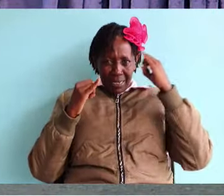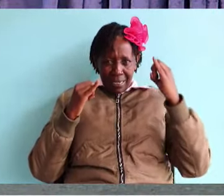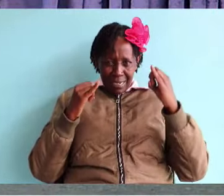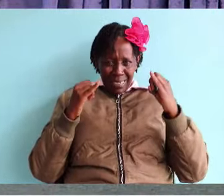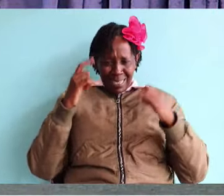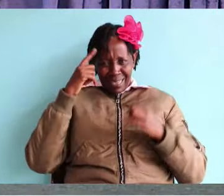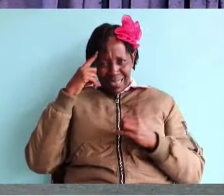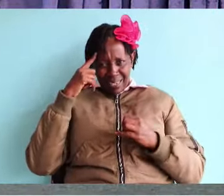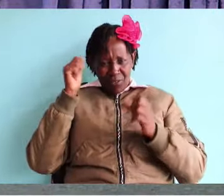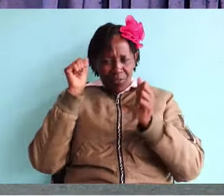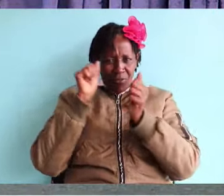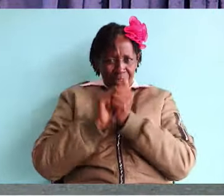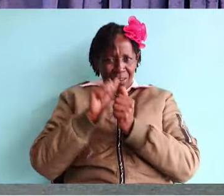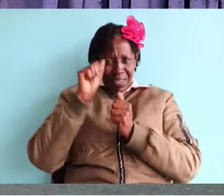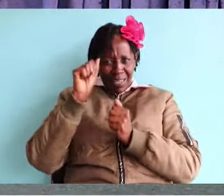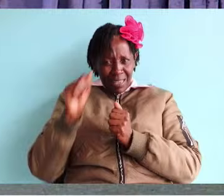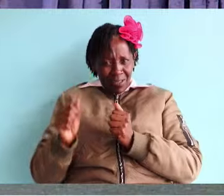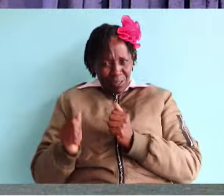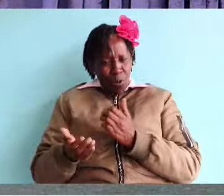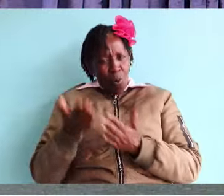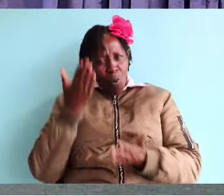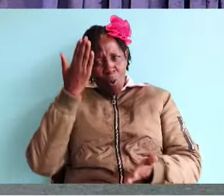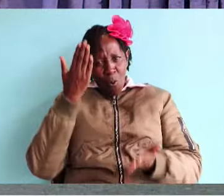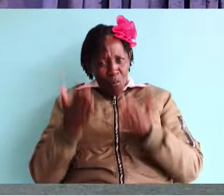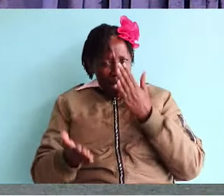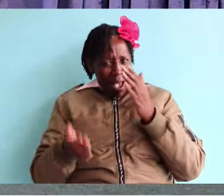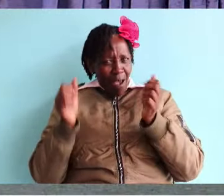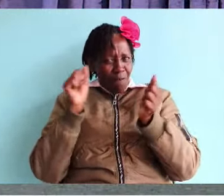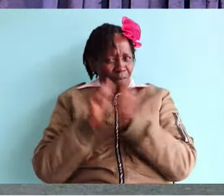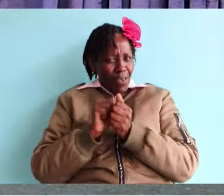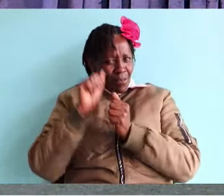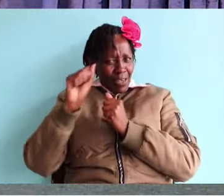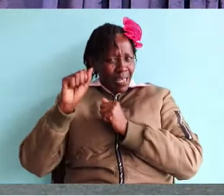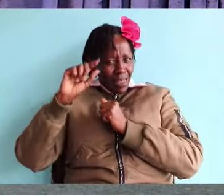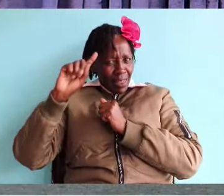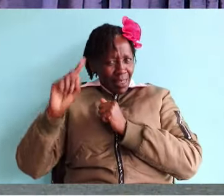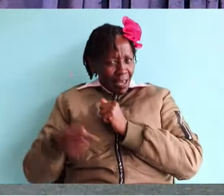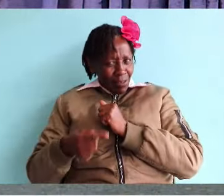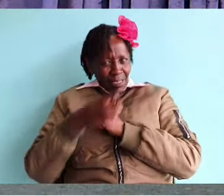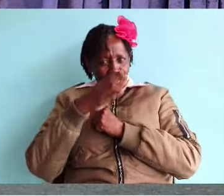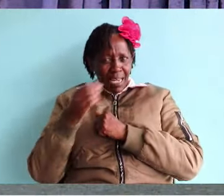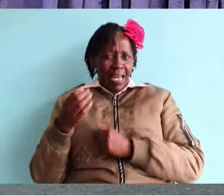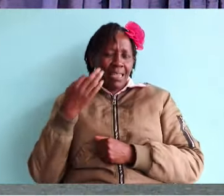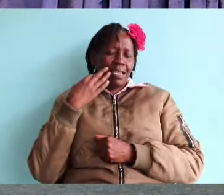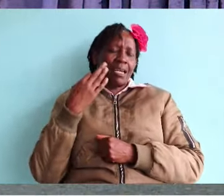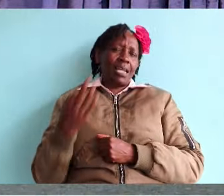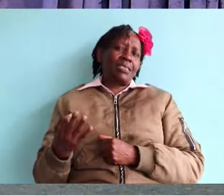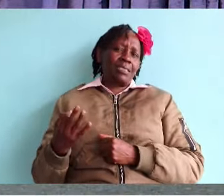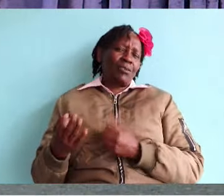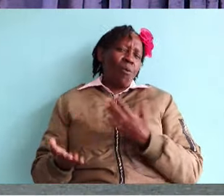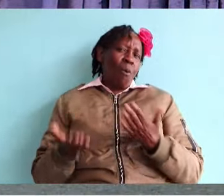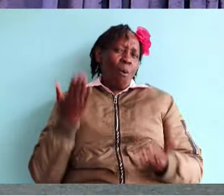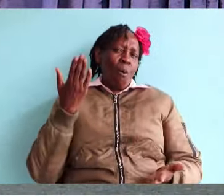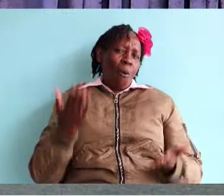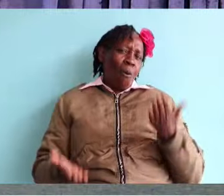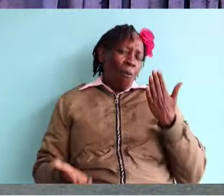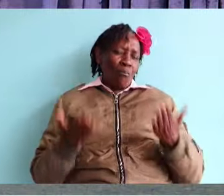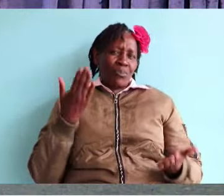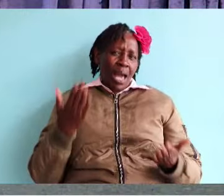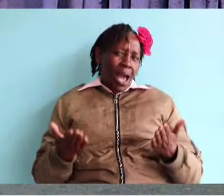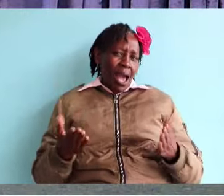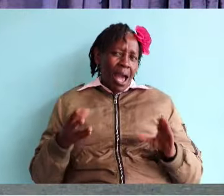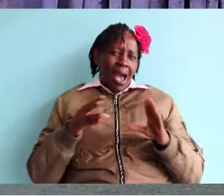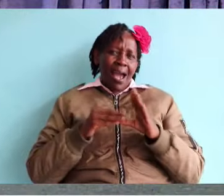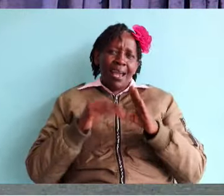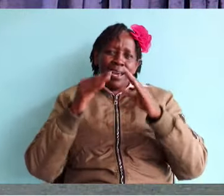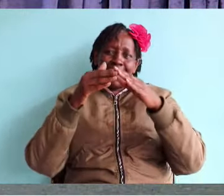army with 300 fighters. And Gideon, now after he had defeated,